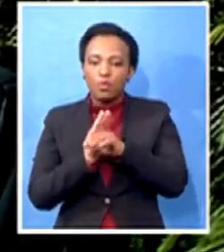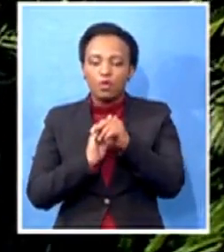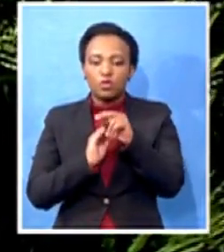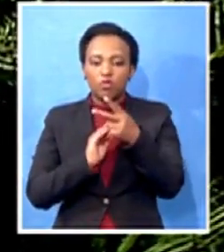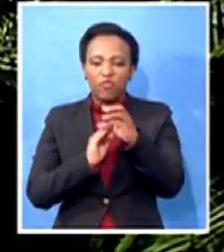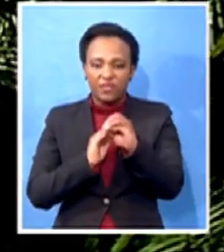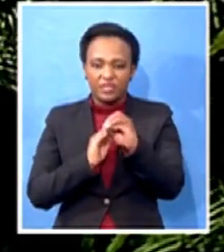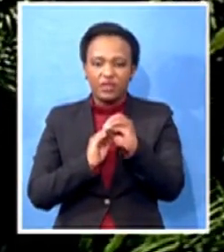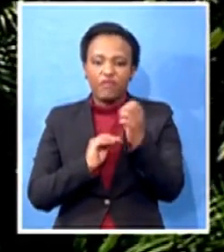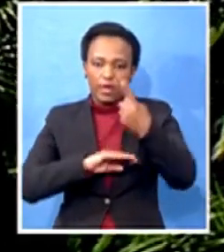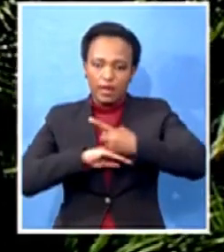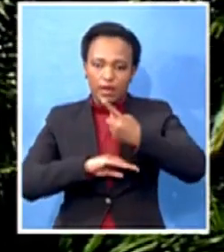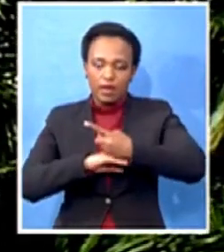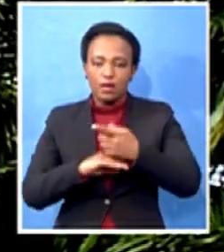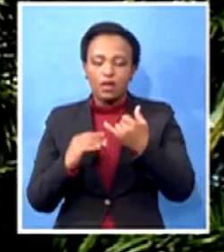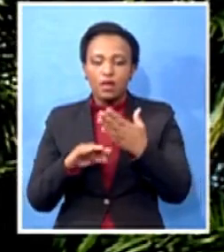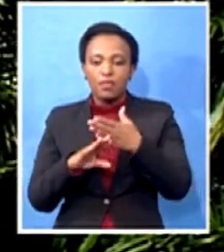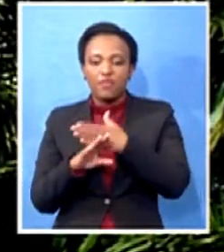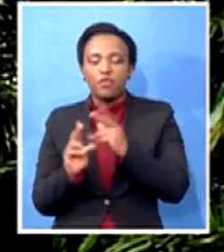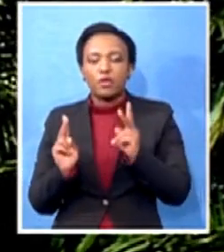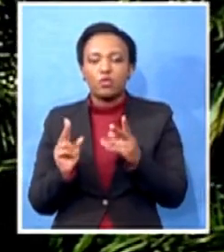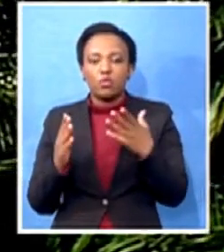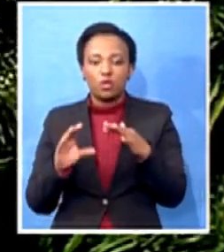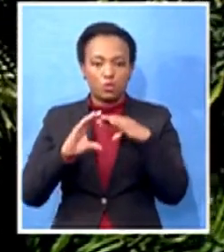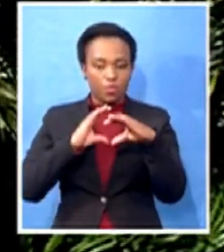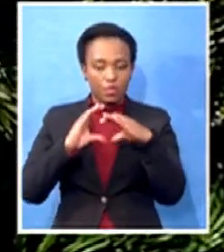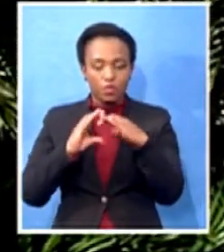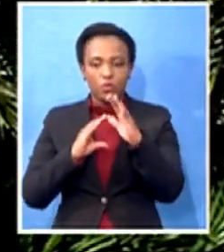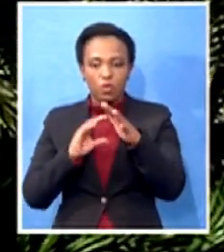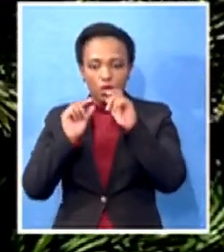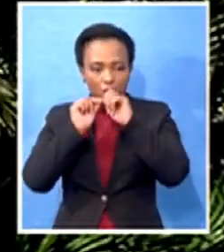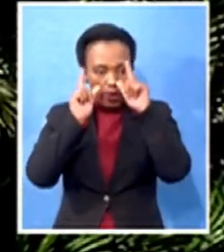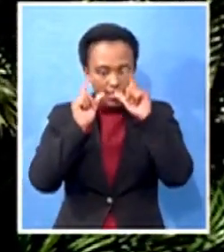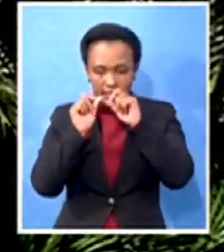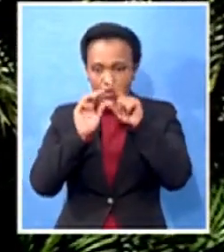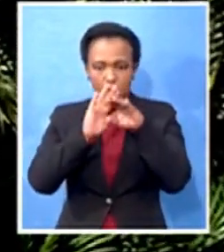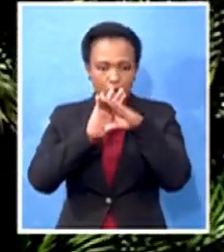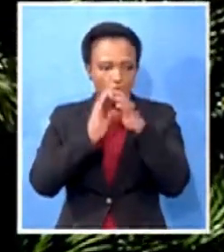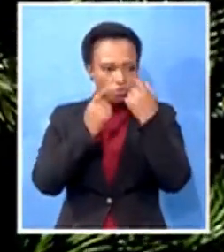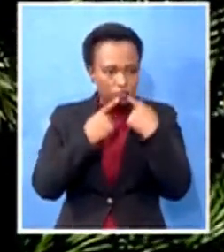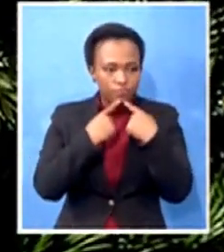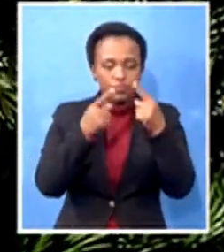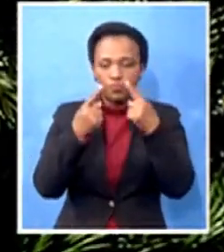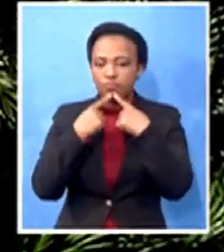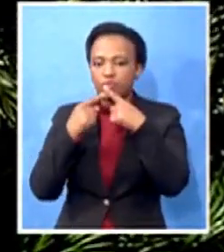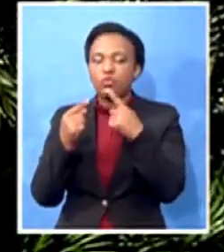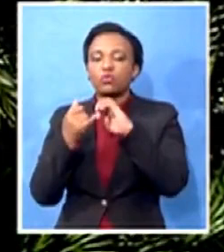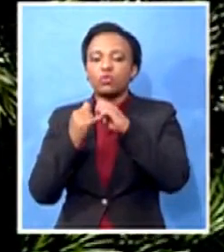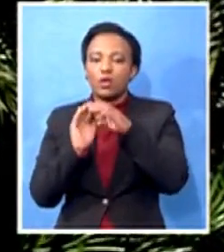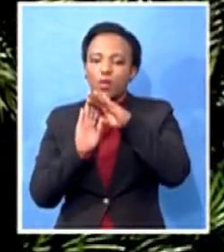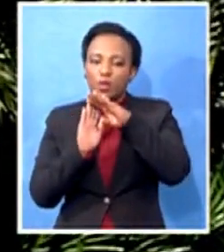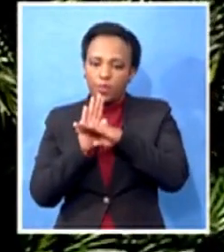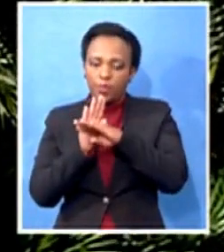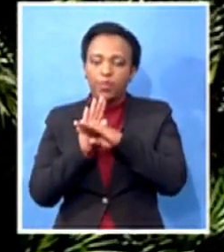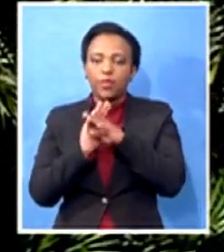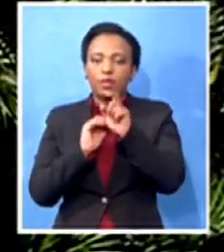also doing communication strategies, awareness programs, all in an effort to try and reduce it, including trying to address our